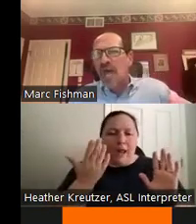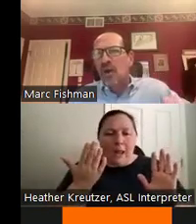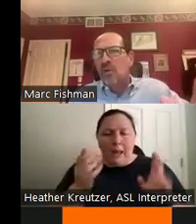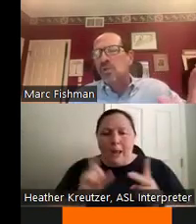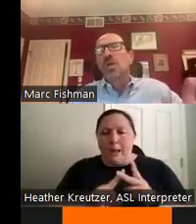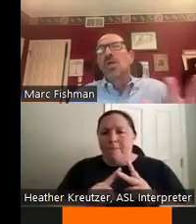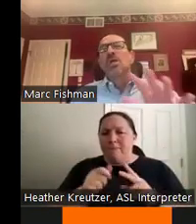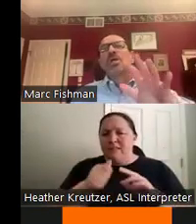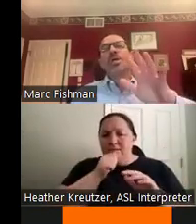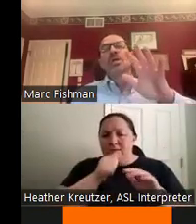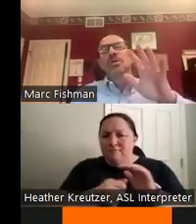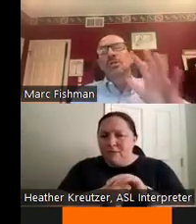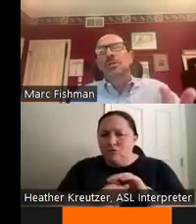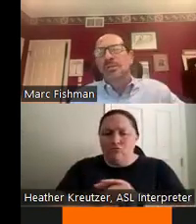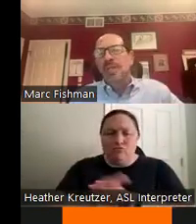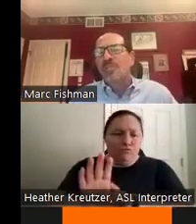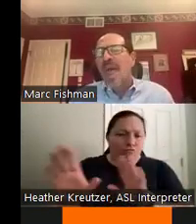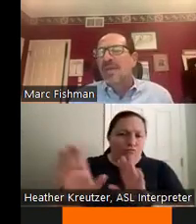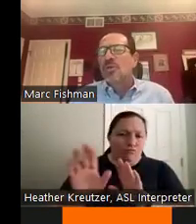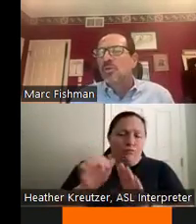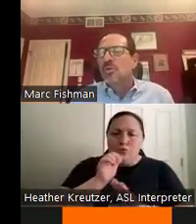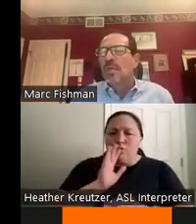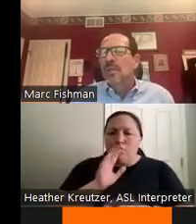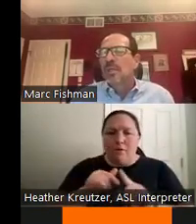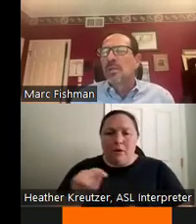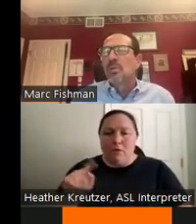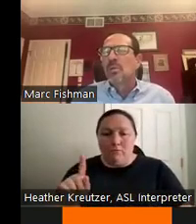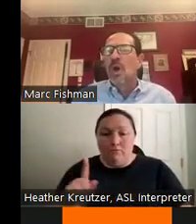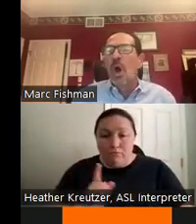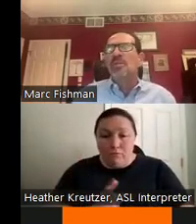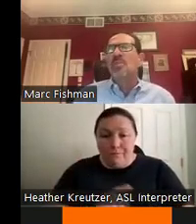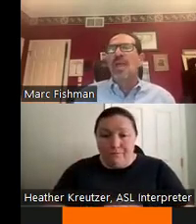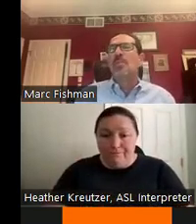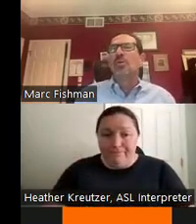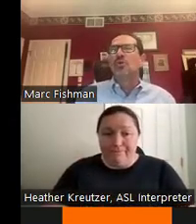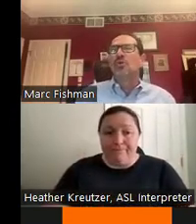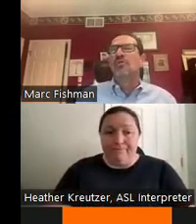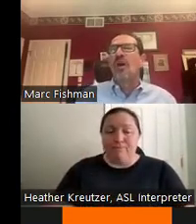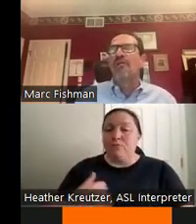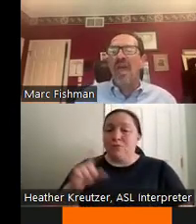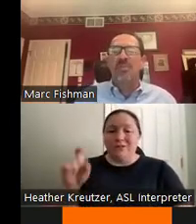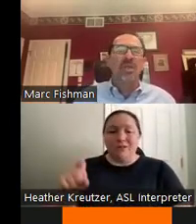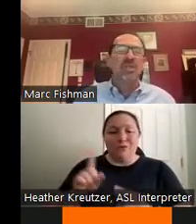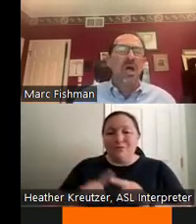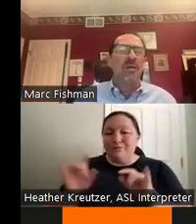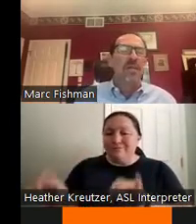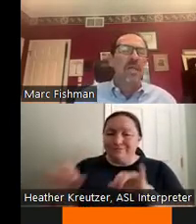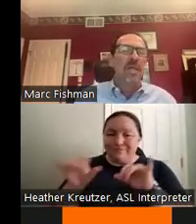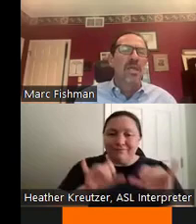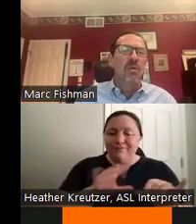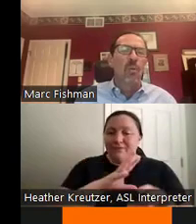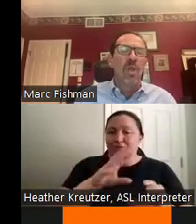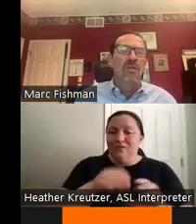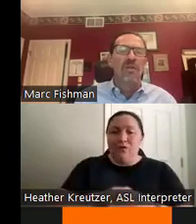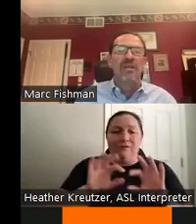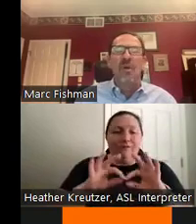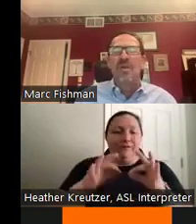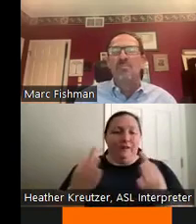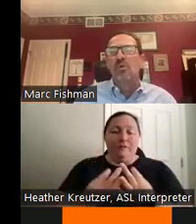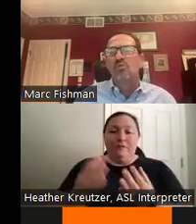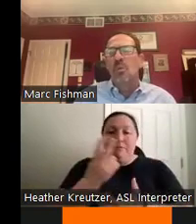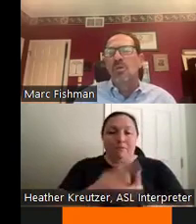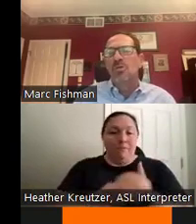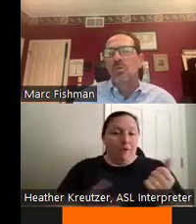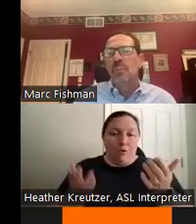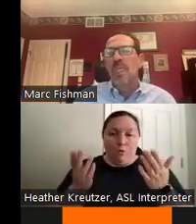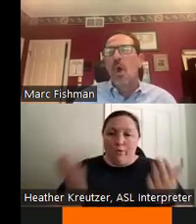in the shadows. That's bad news, right? We ought to be able to involve families in an effective